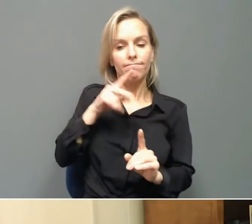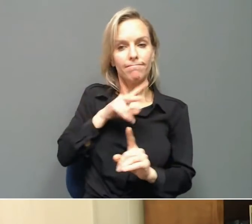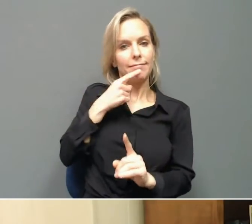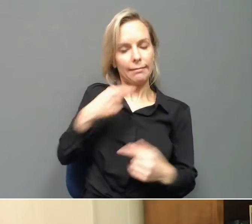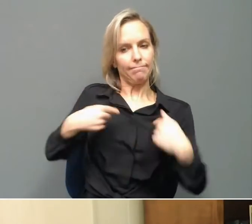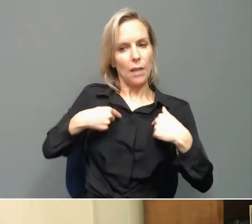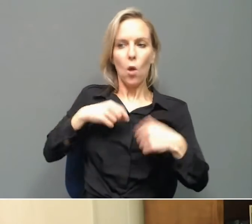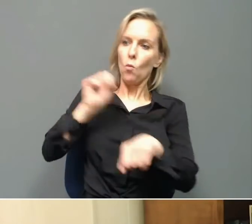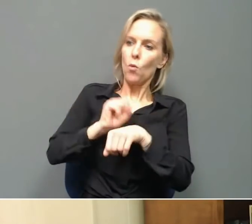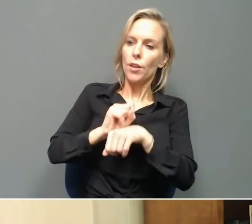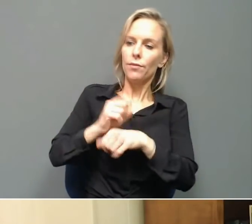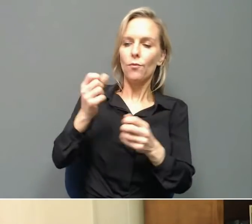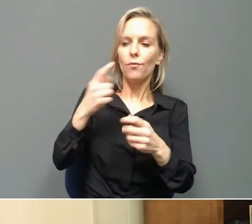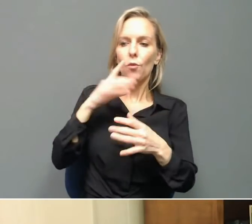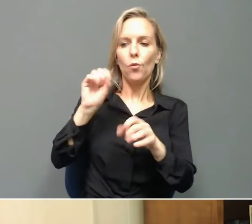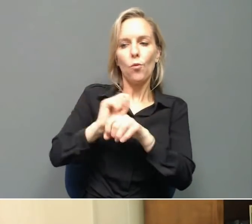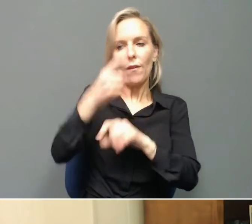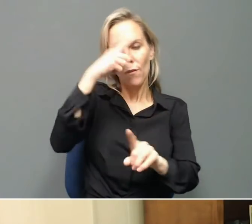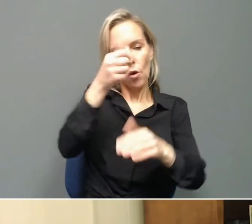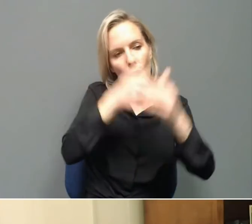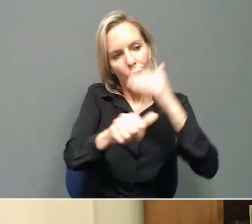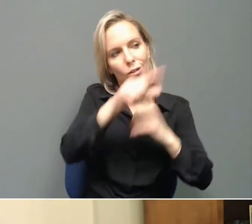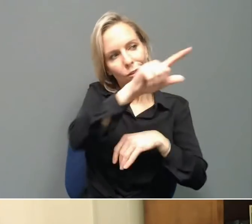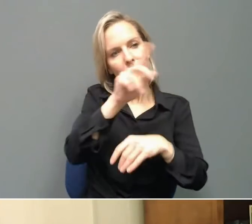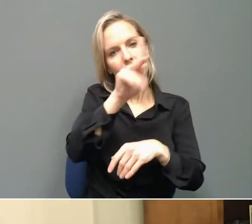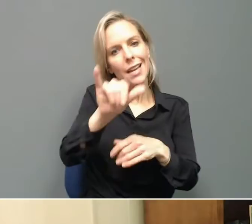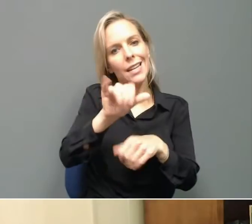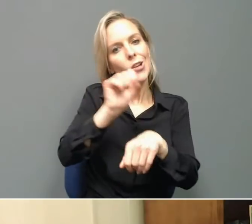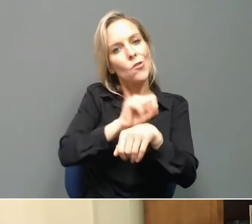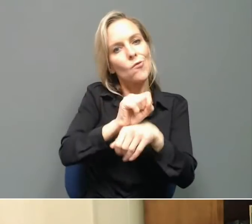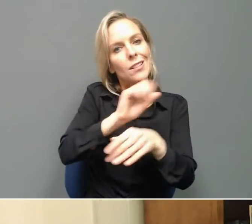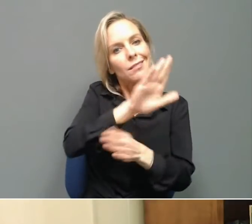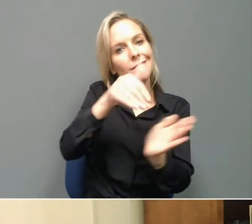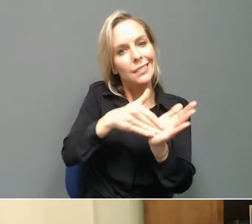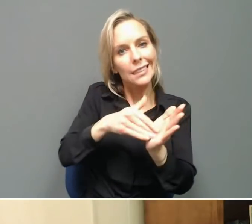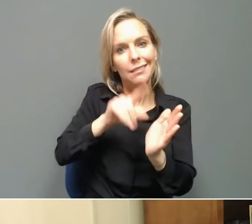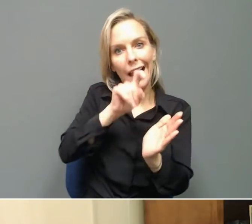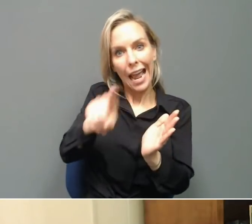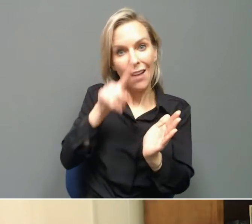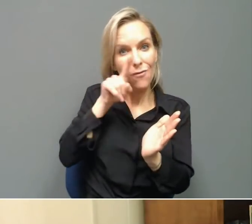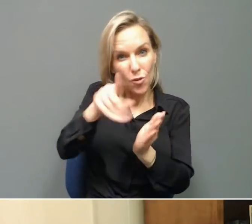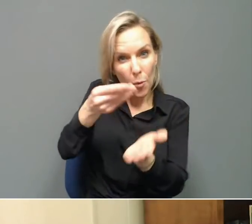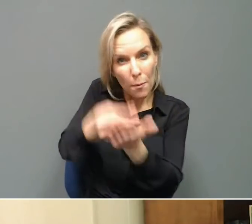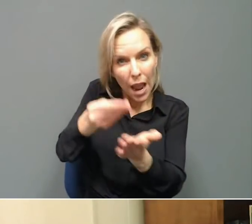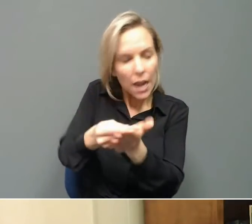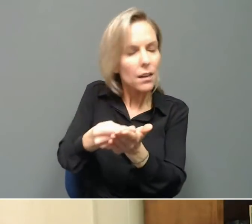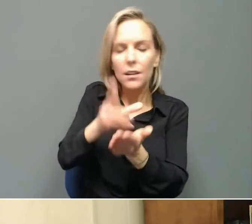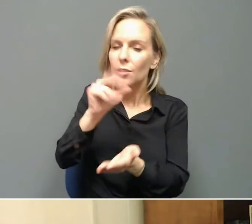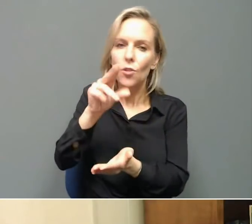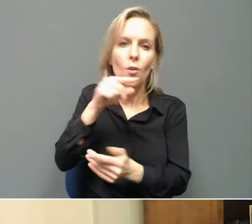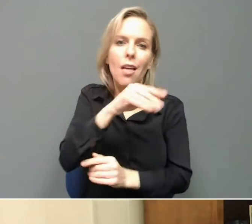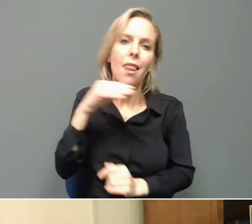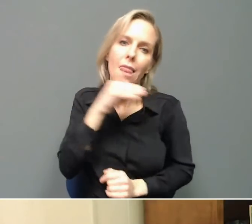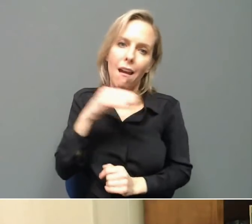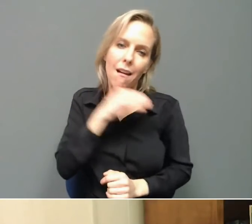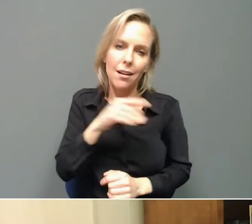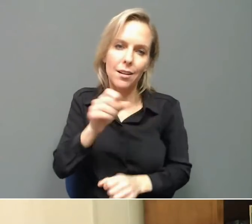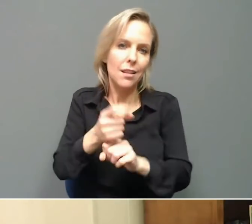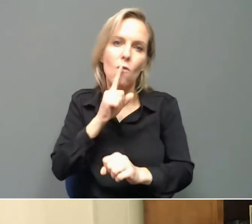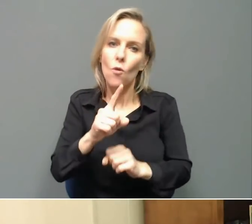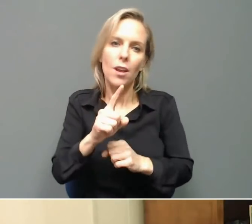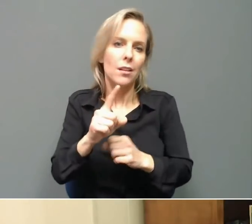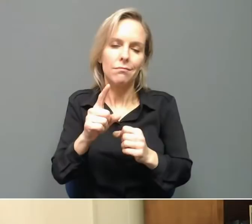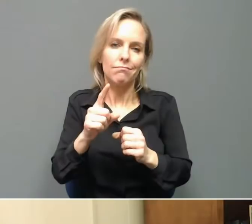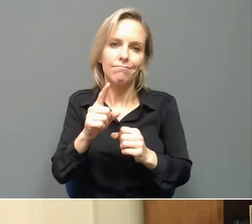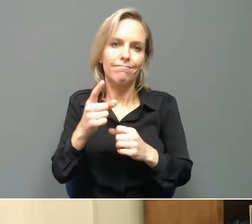Career Center and is going to ask you for money, know that either they are lying, they're not with us, or they are doing